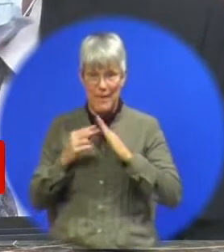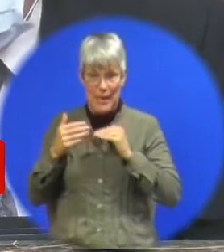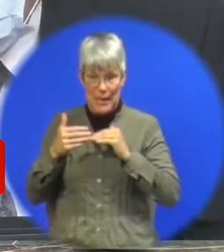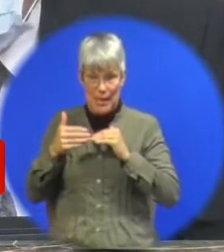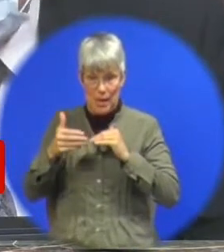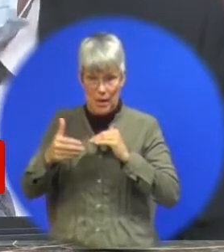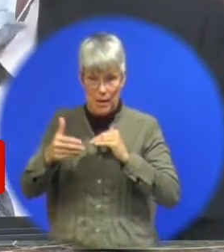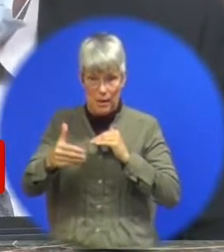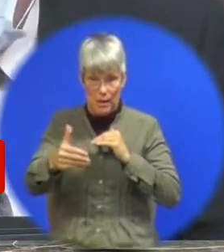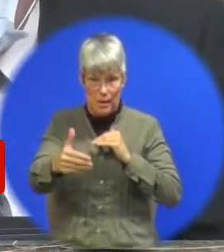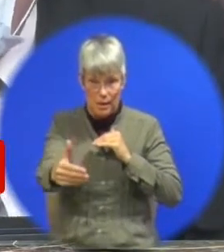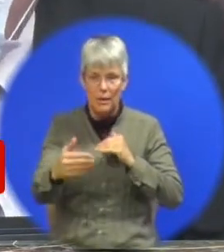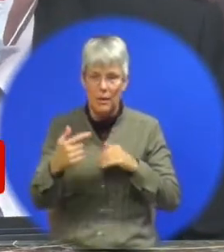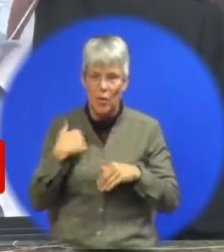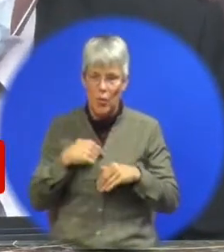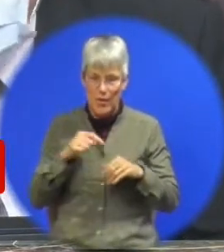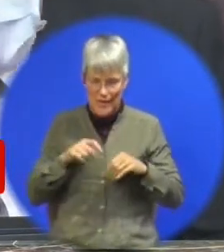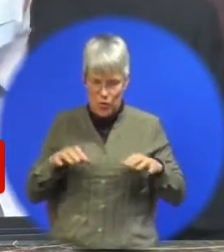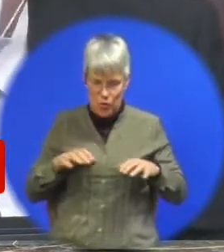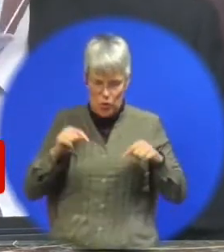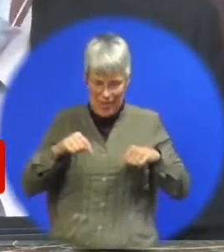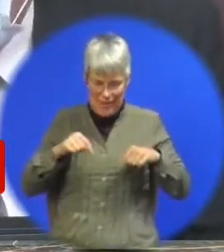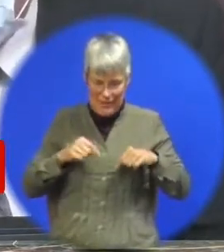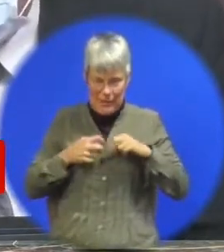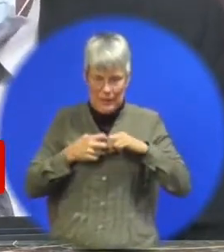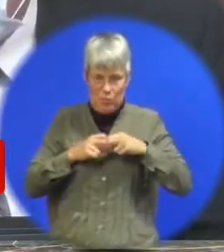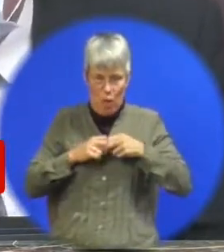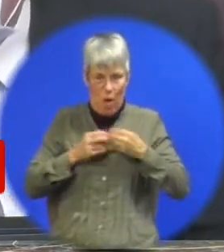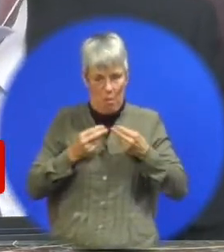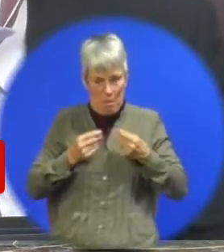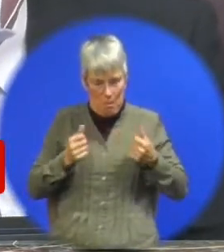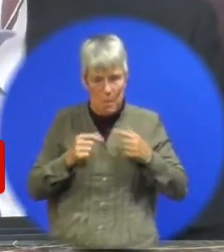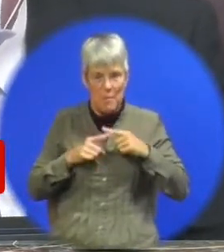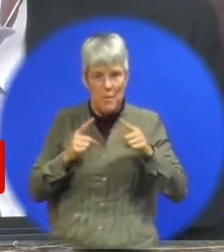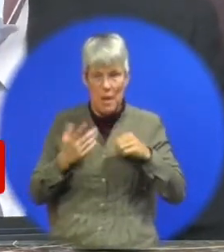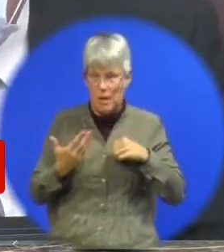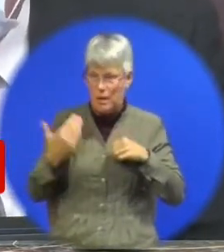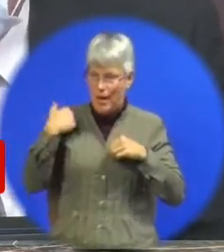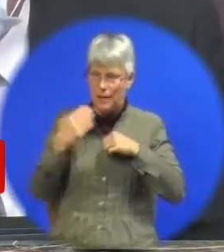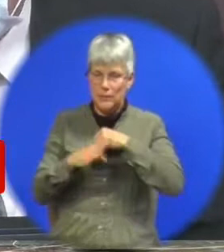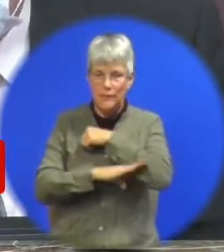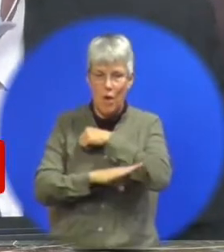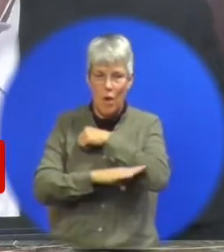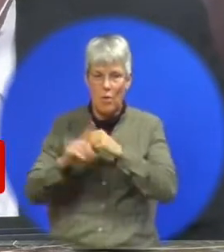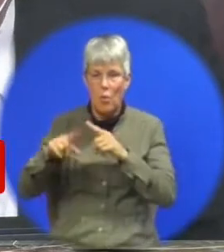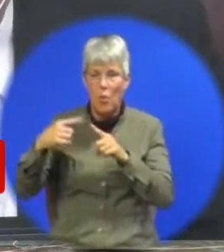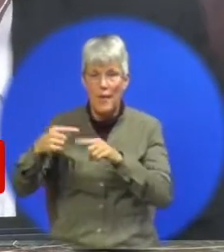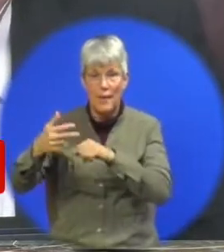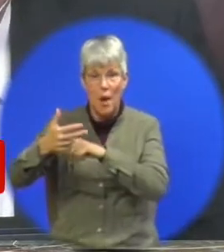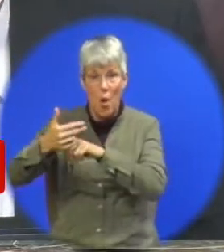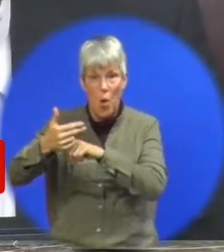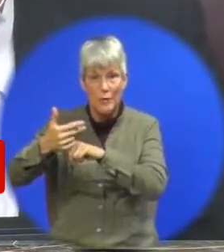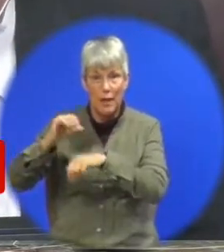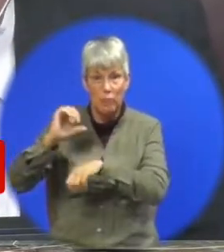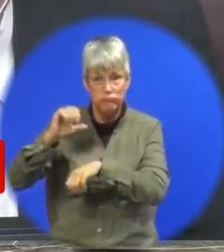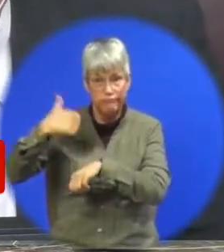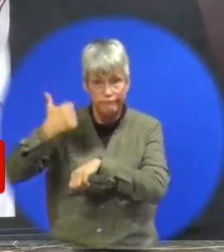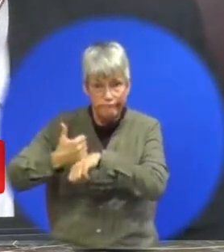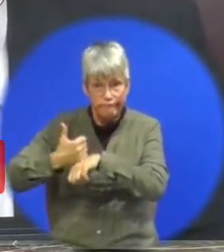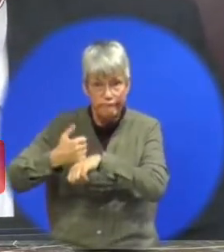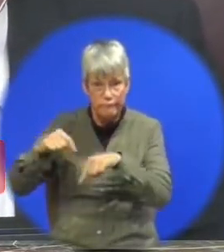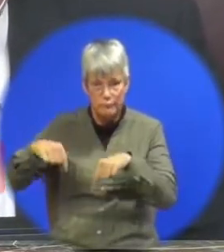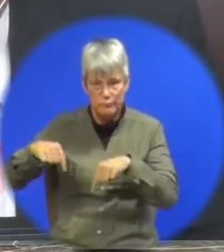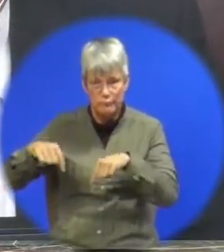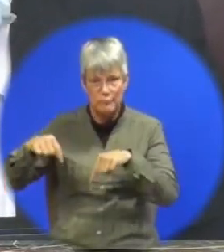this immediate problem. But last fall, it was impressive once the hotel here in town opened, the number